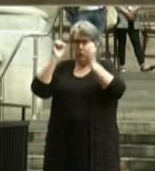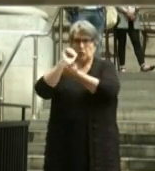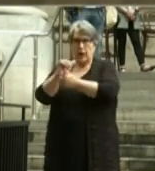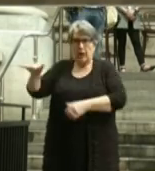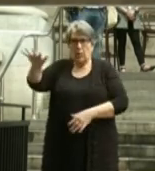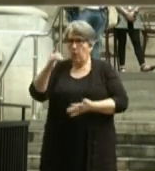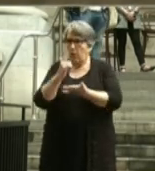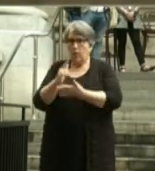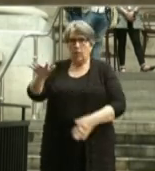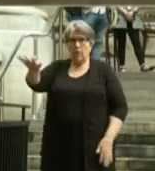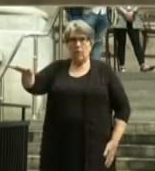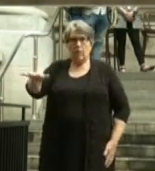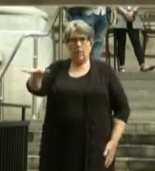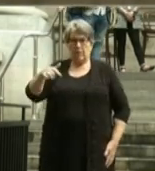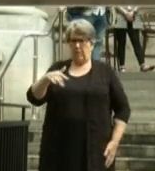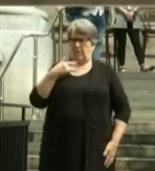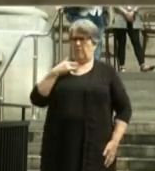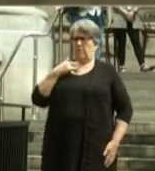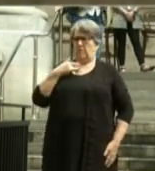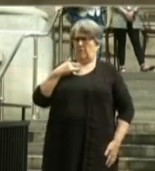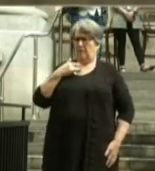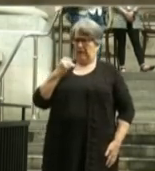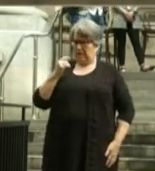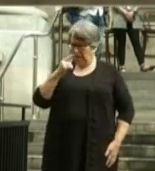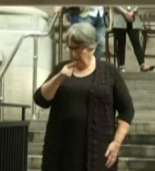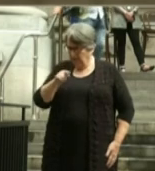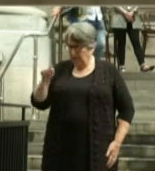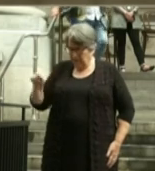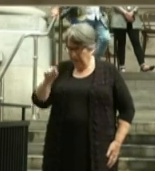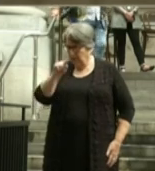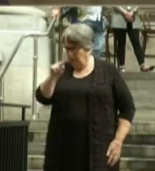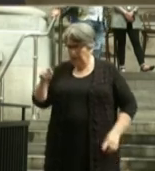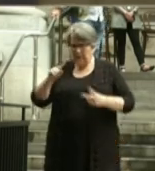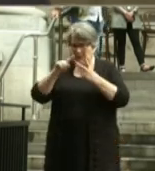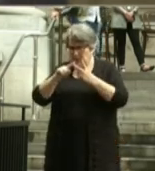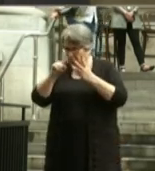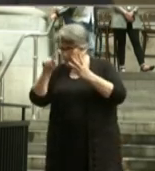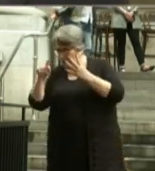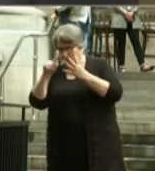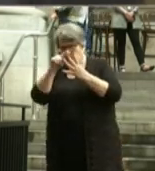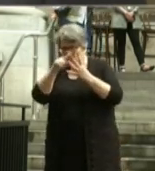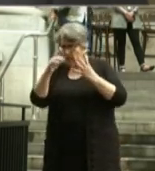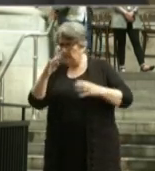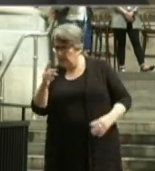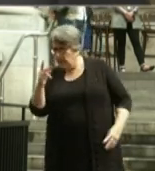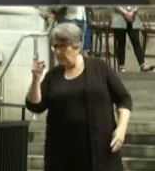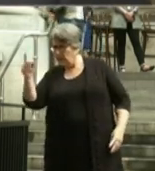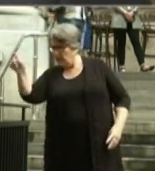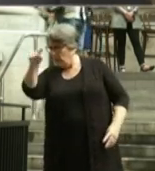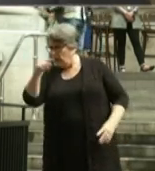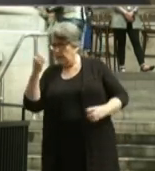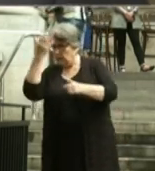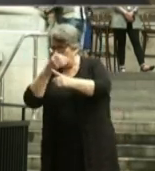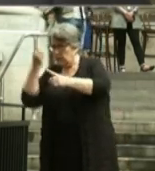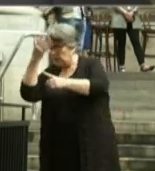custody. It felt like every single second prisoner I met was